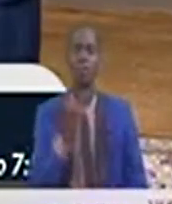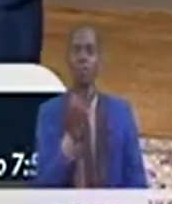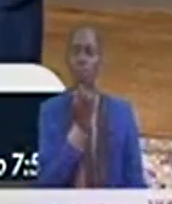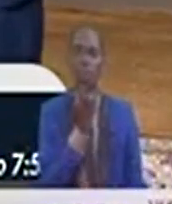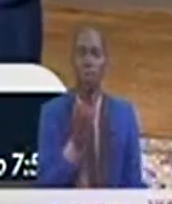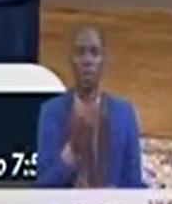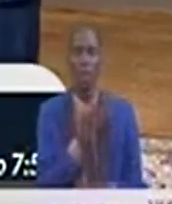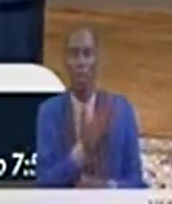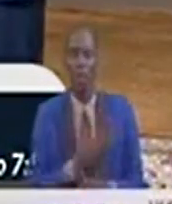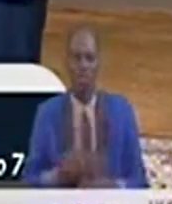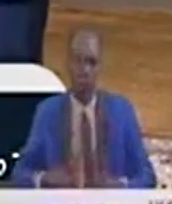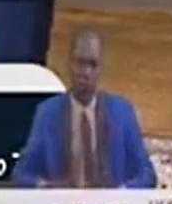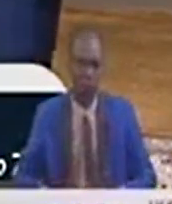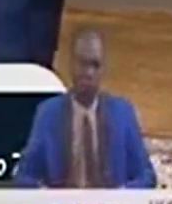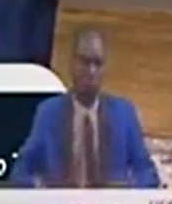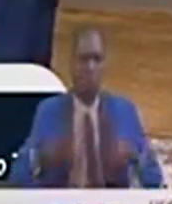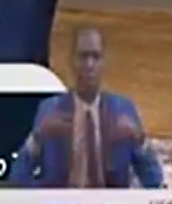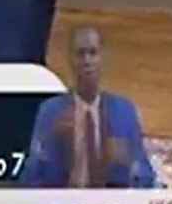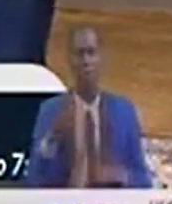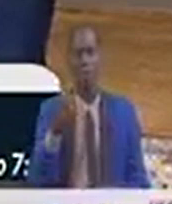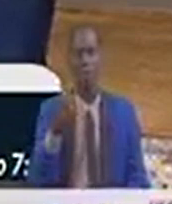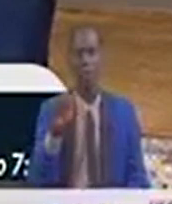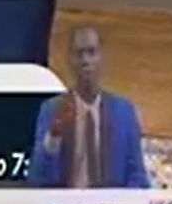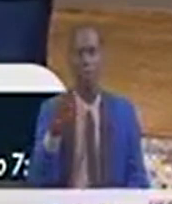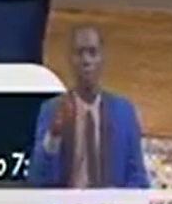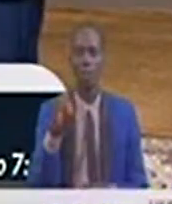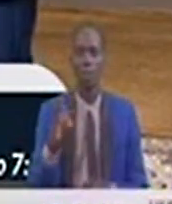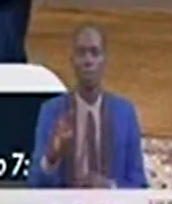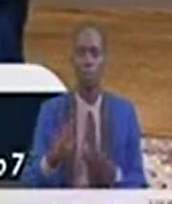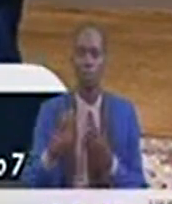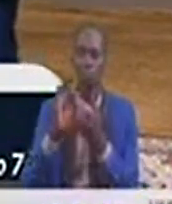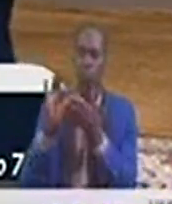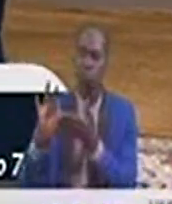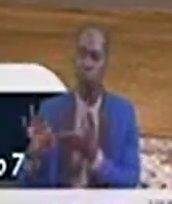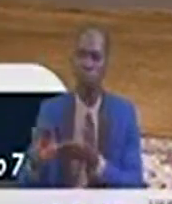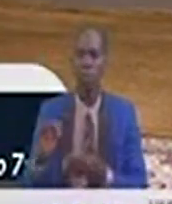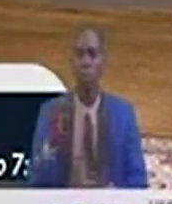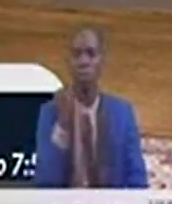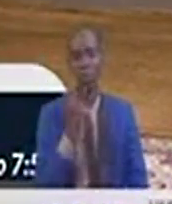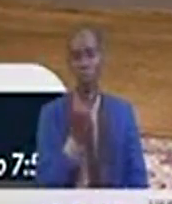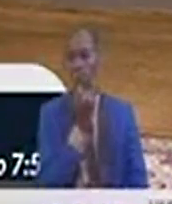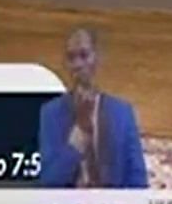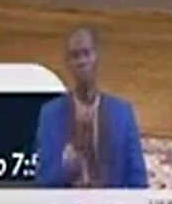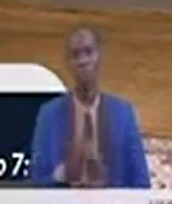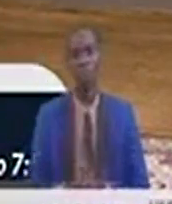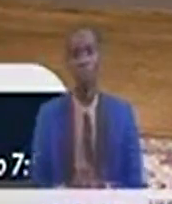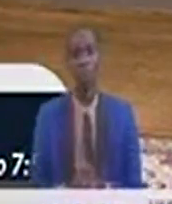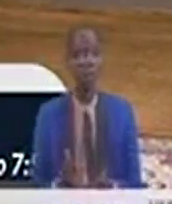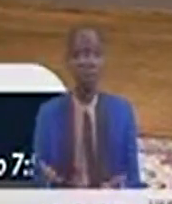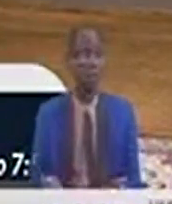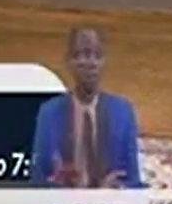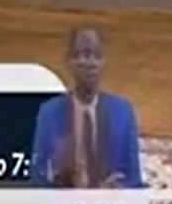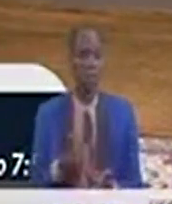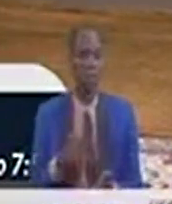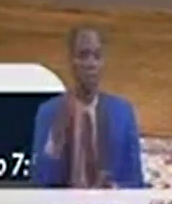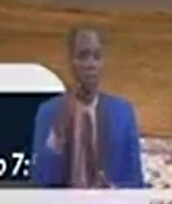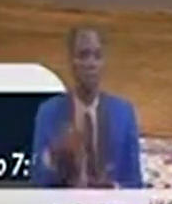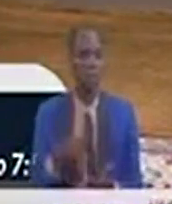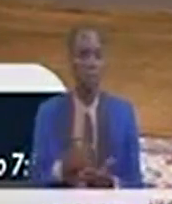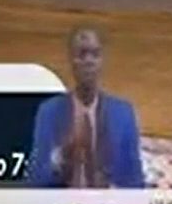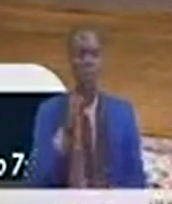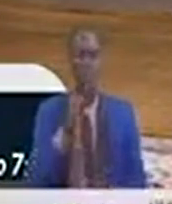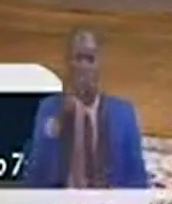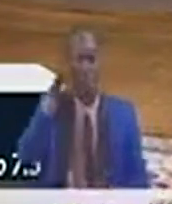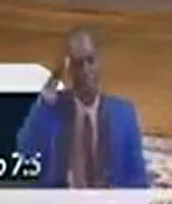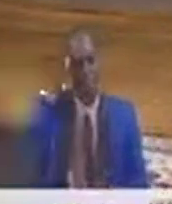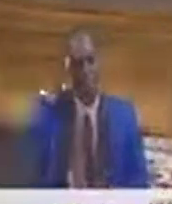and provoked David to number Israel. Again, we're told it's Satan, it's the